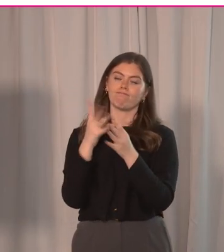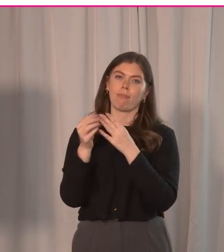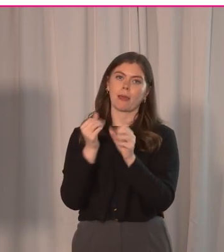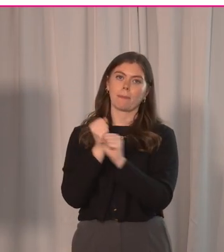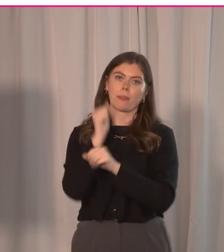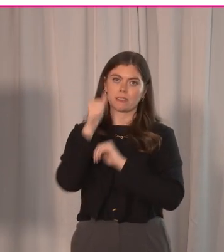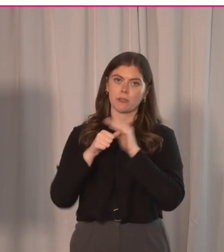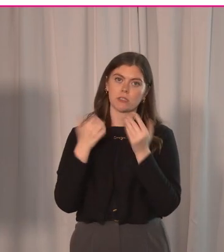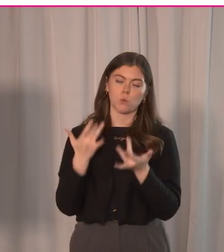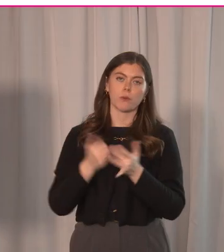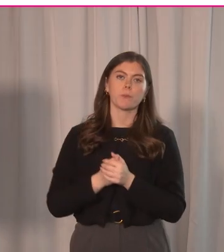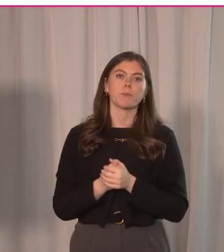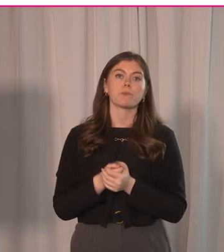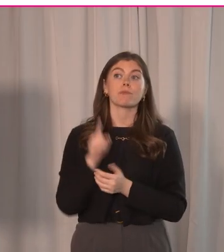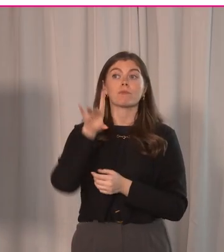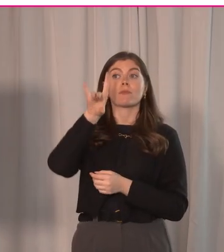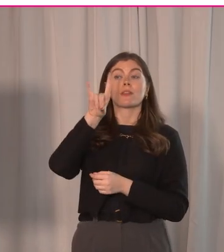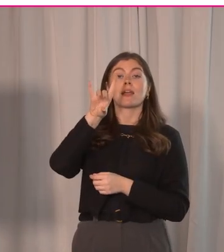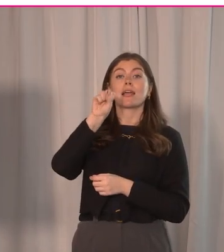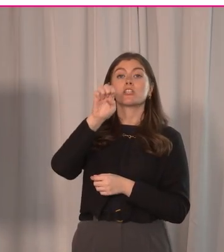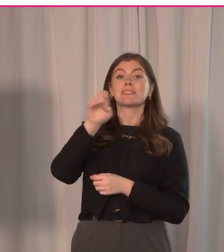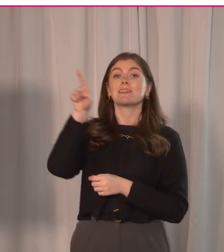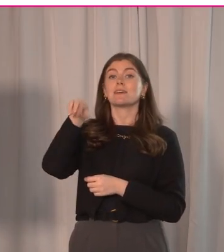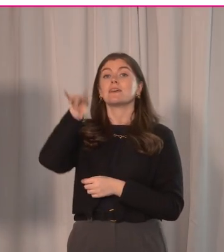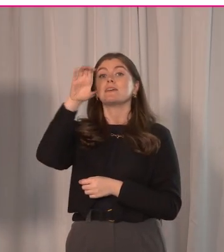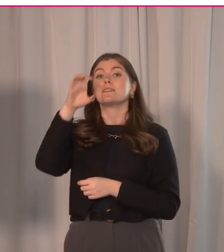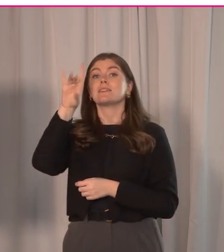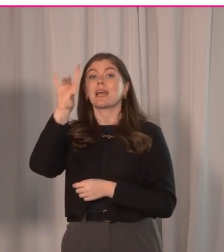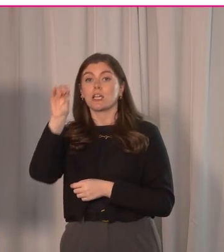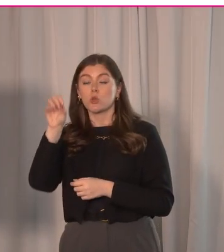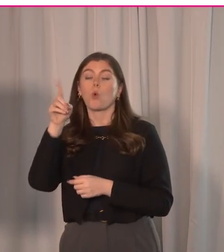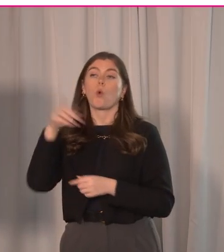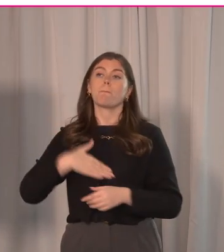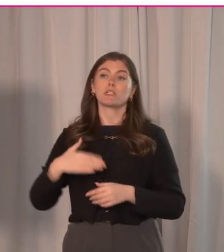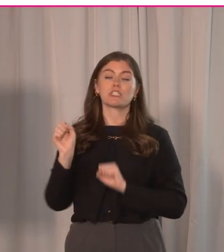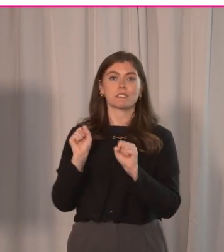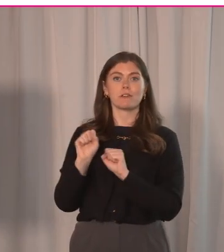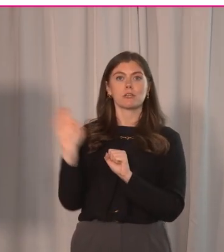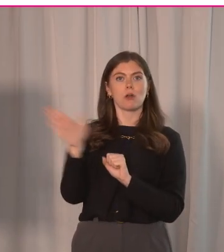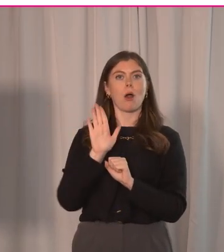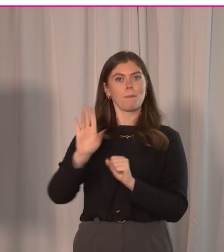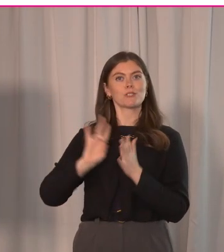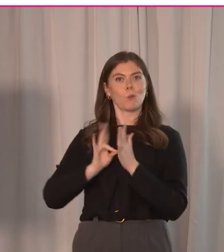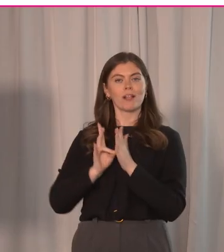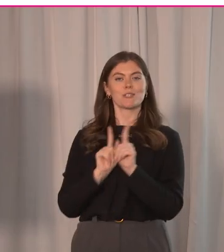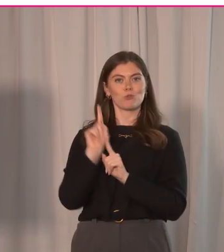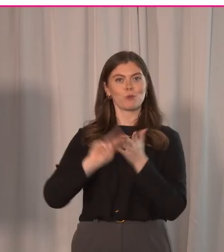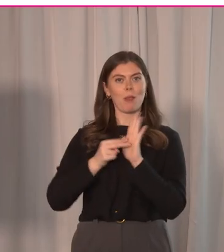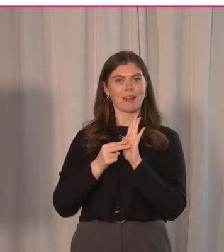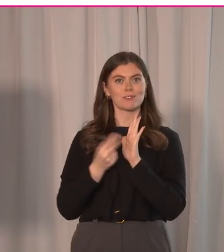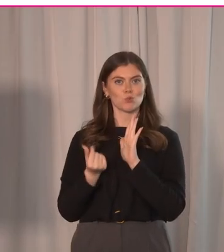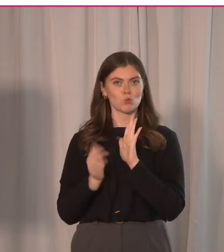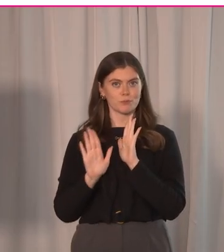experience survey is that the HSE and CHOs and the maternity services, they all have to do quality improvement plans. But